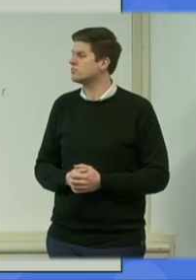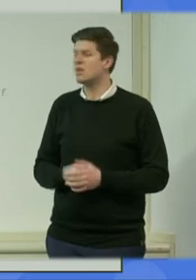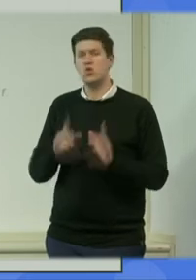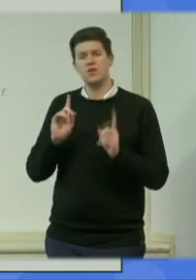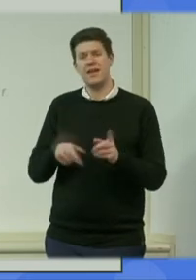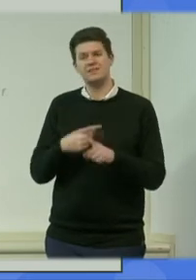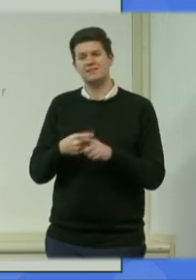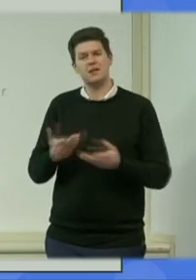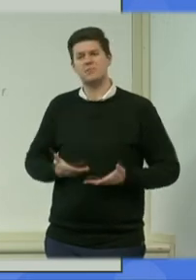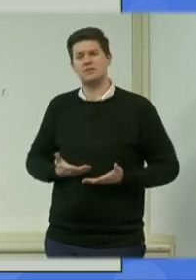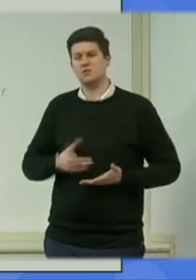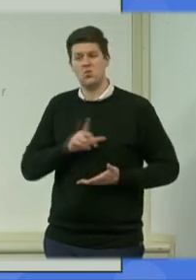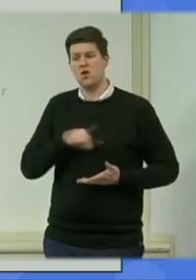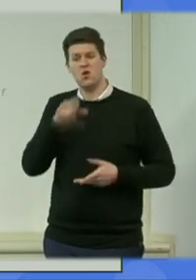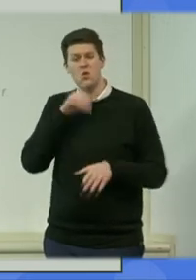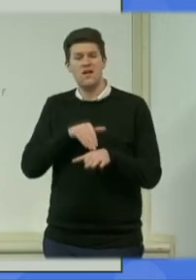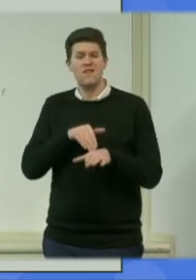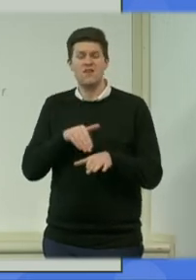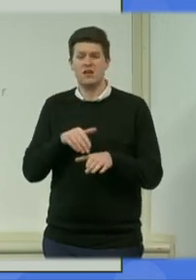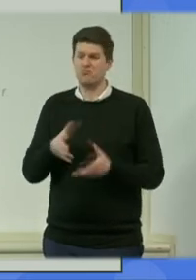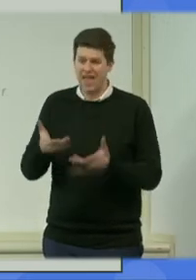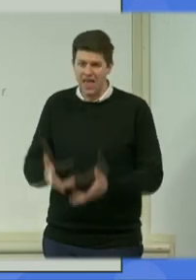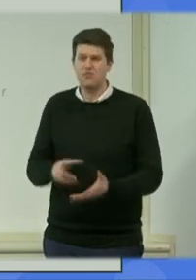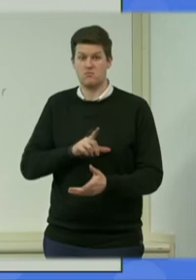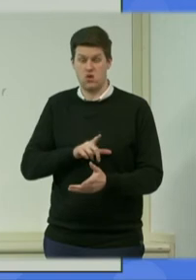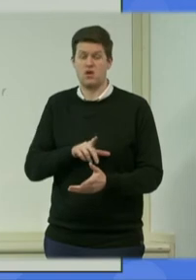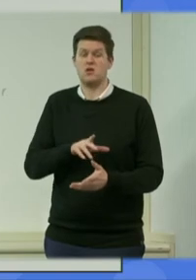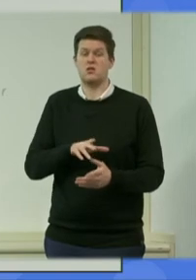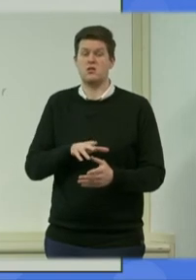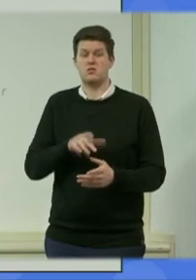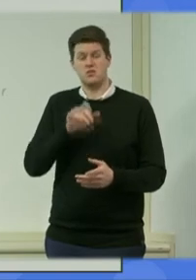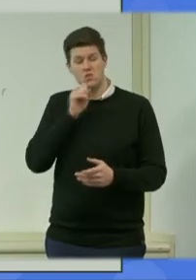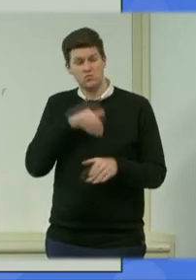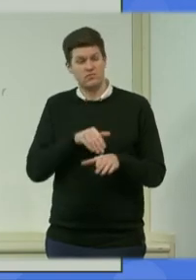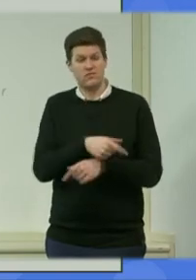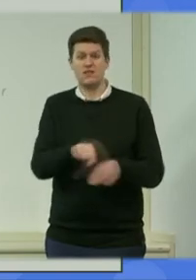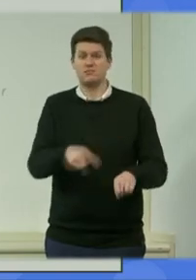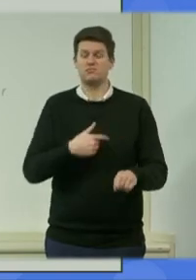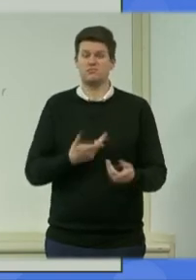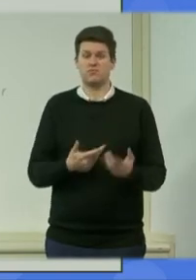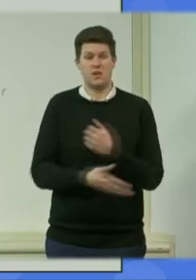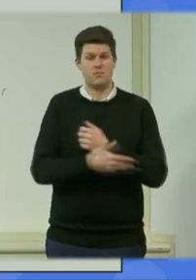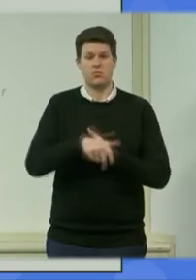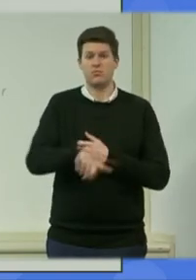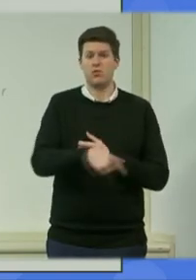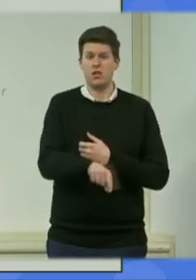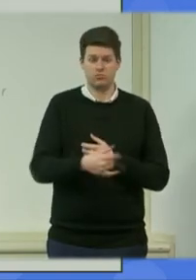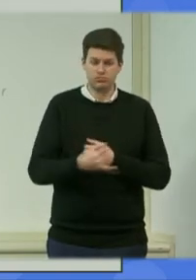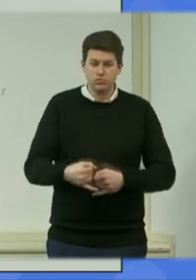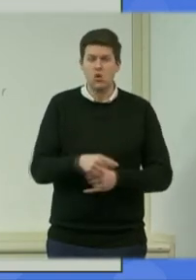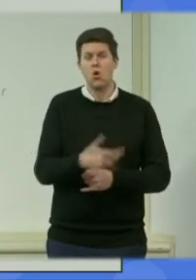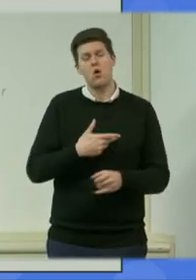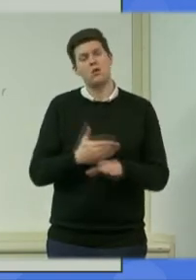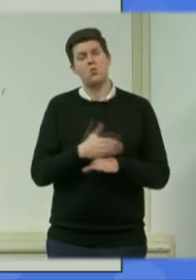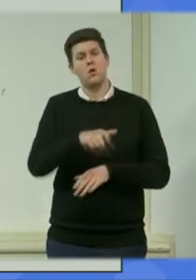Who ultimately pays the tax is not always the same who hands the check over. Think about, do I think this tax will actually be paid by the employer, by the business, or